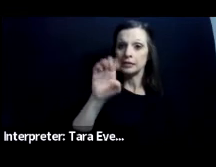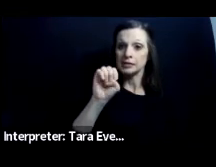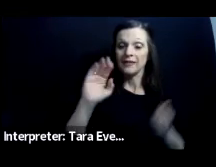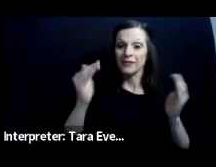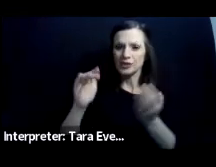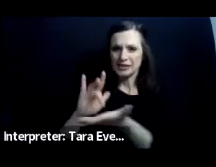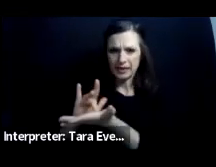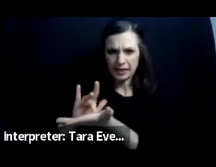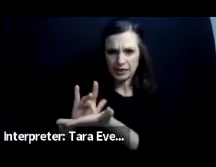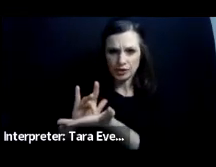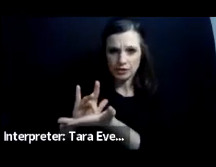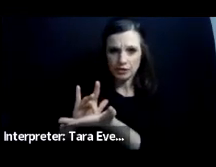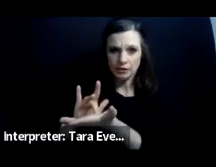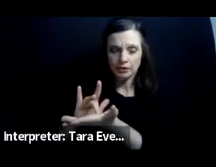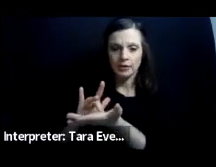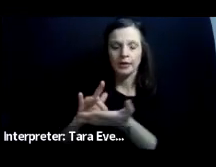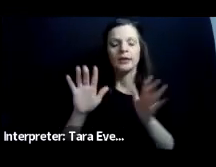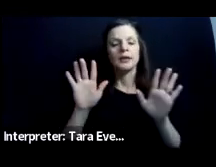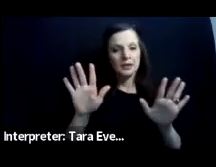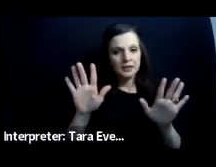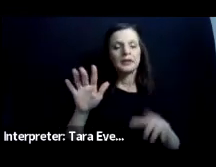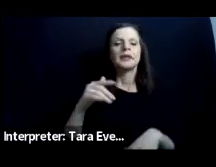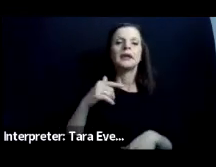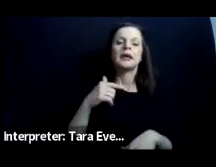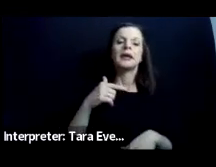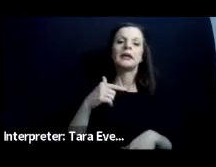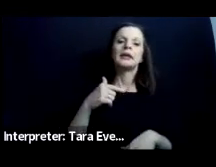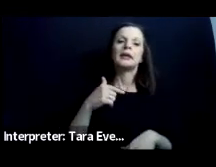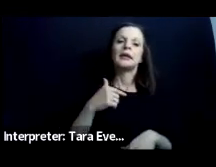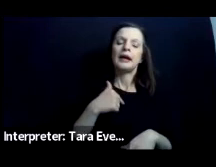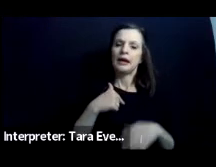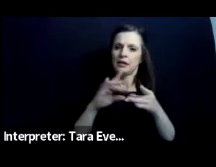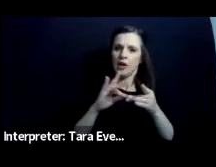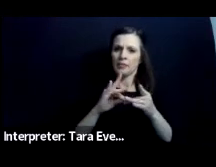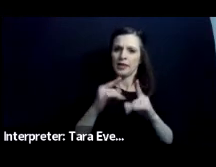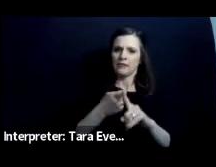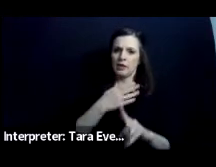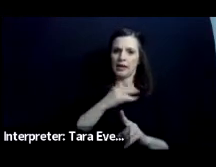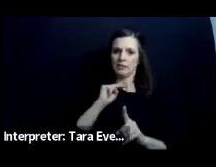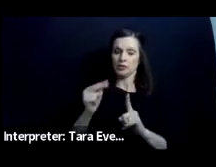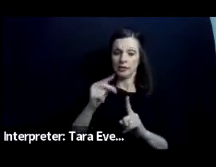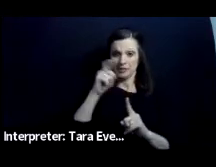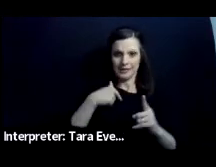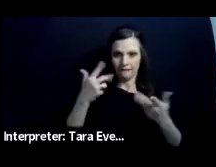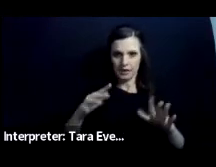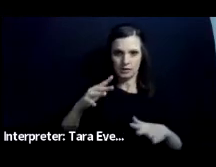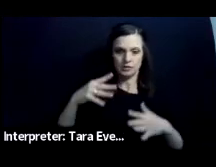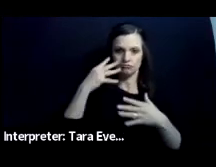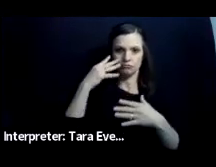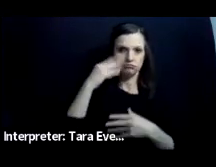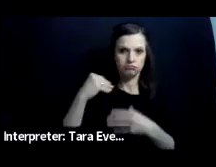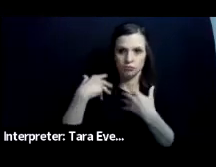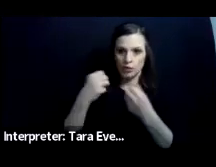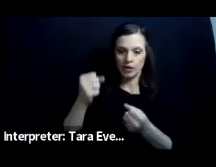things that, you know, and I say this from the standpoint of somebody who has been in recovery for quite some time and has been a member